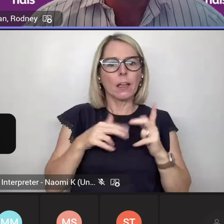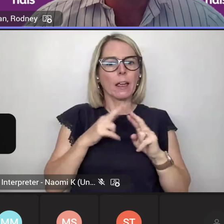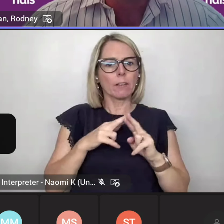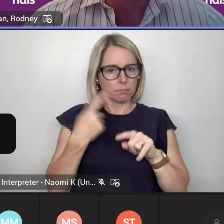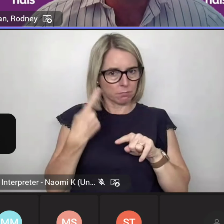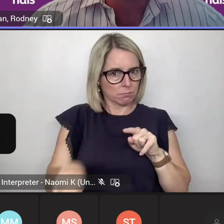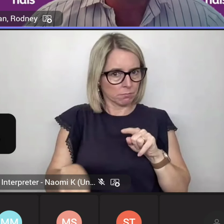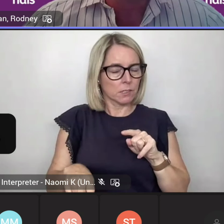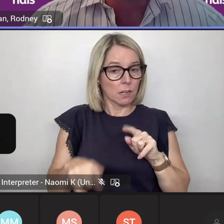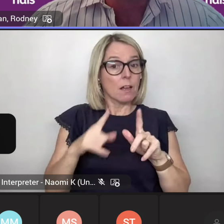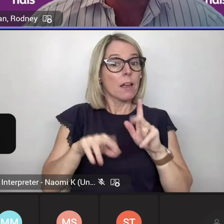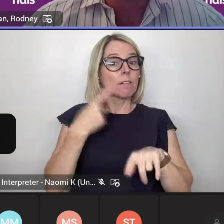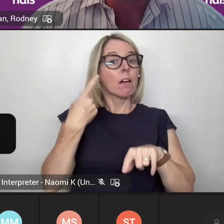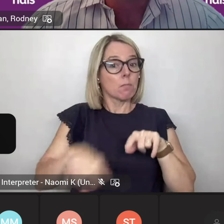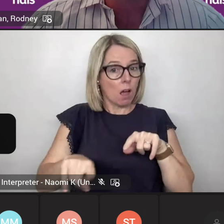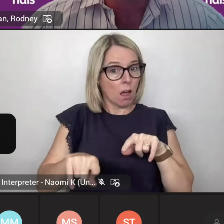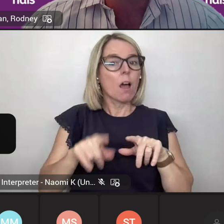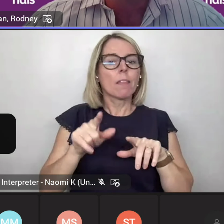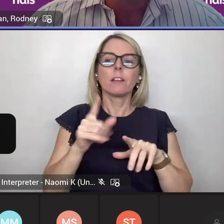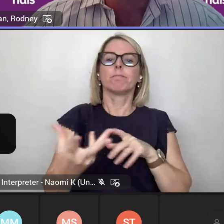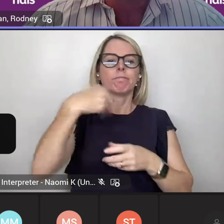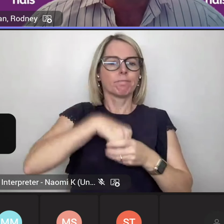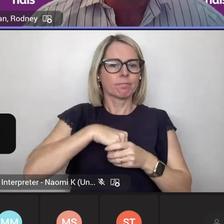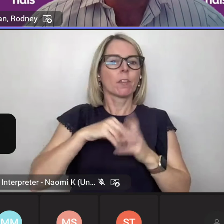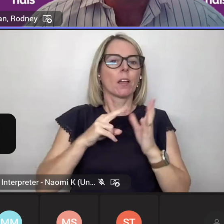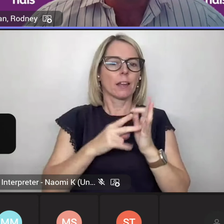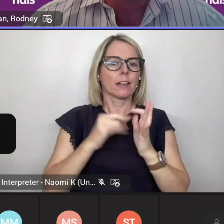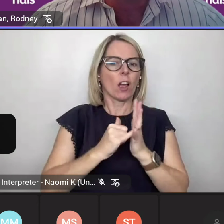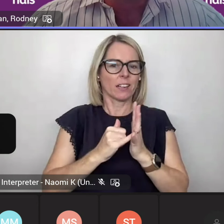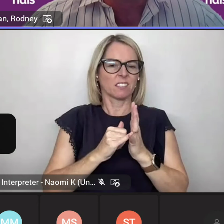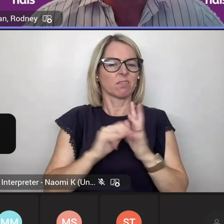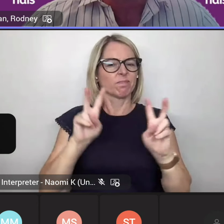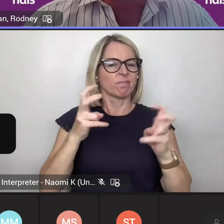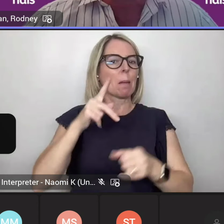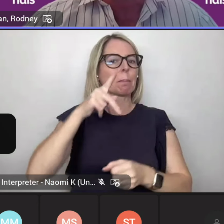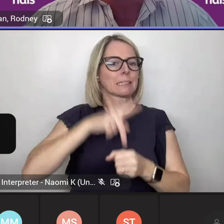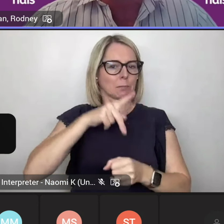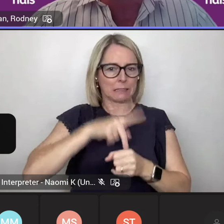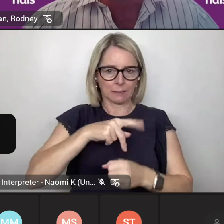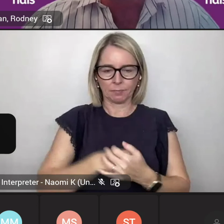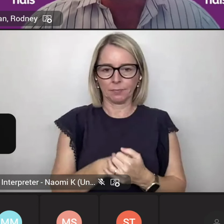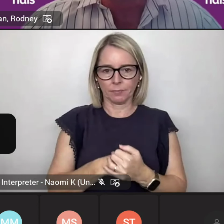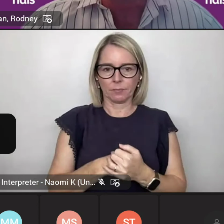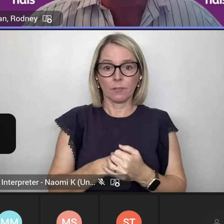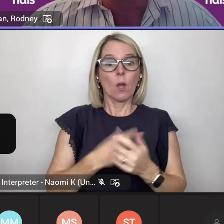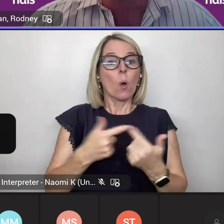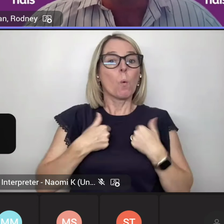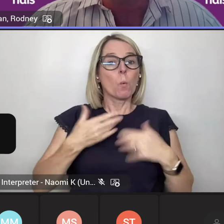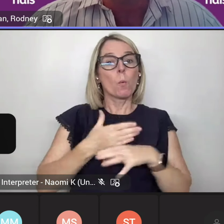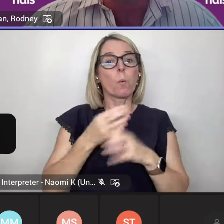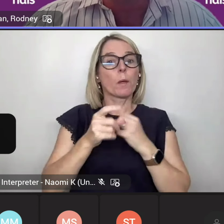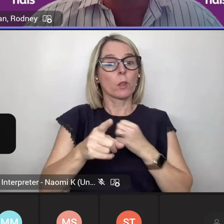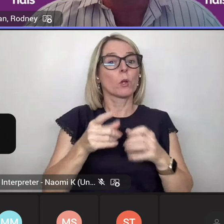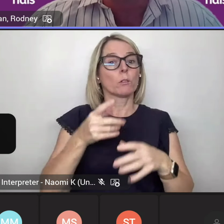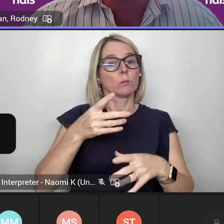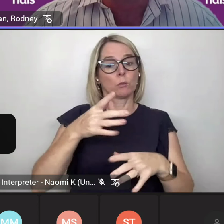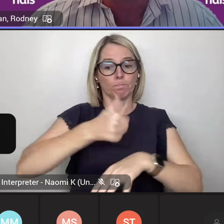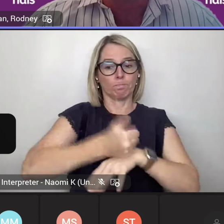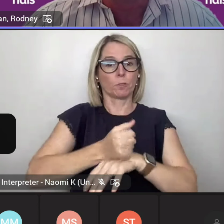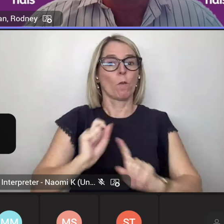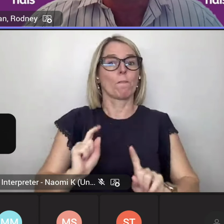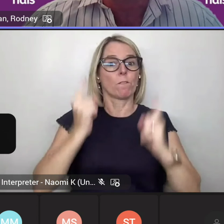you'll become a participant in the NDIS. We will work with you to create a first plan, which